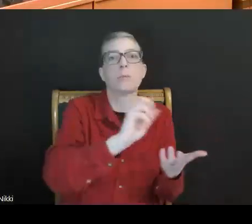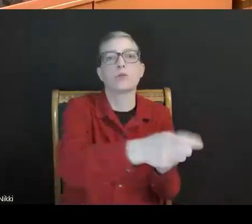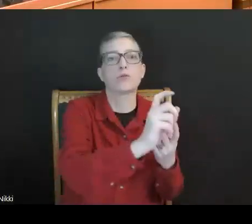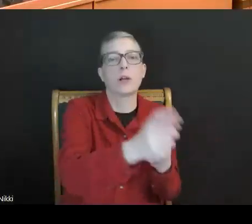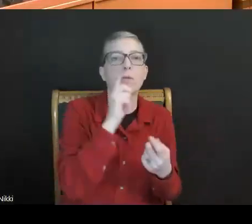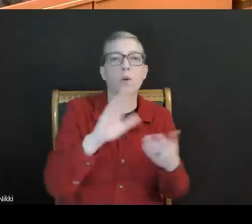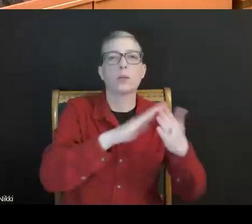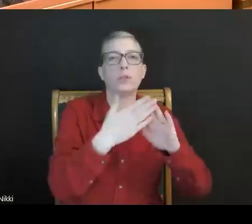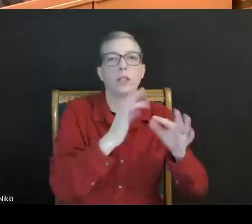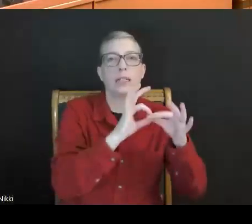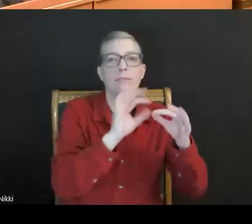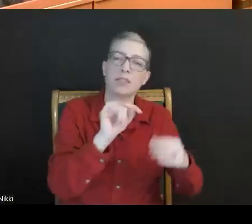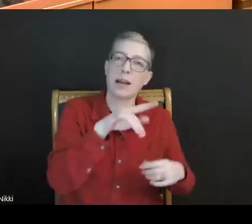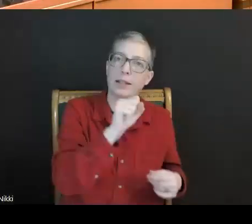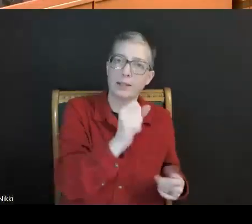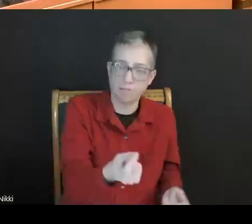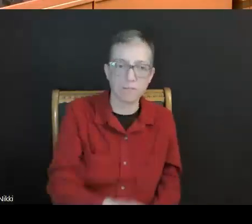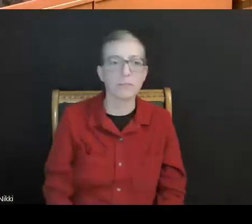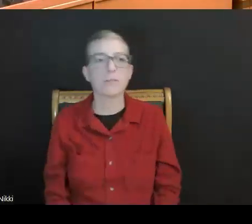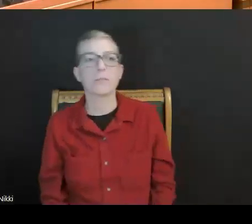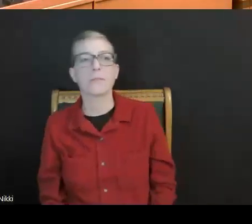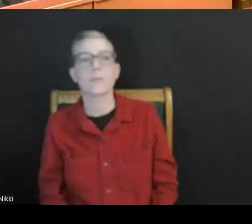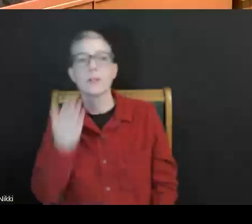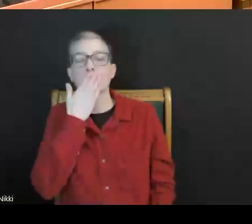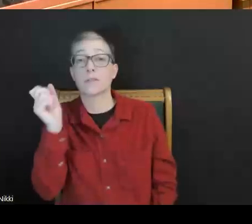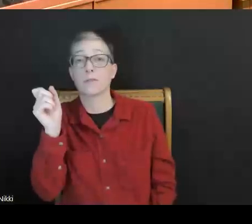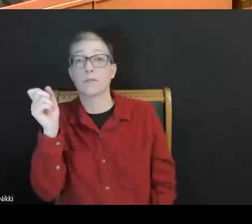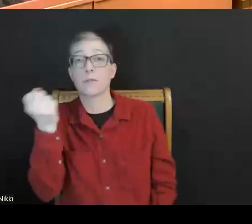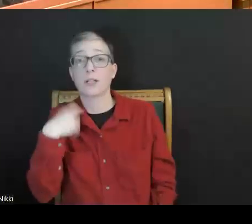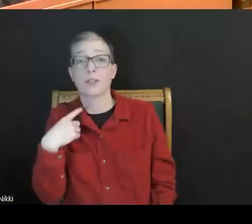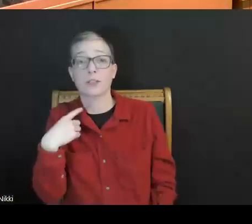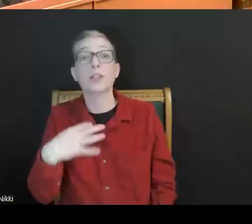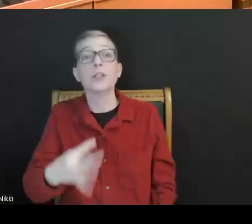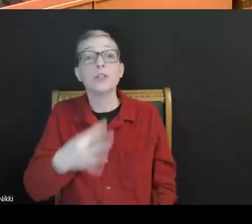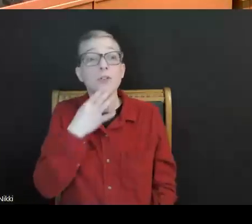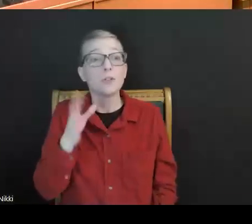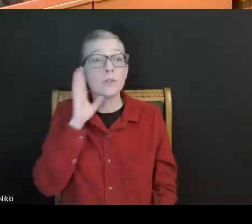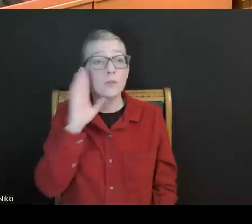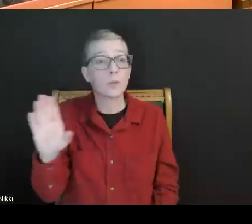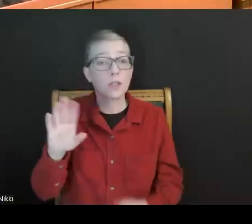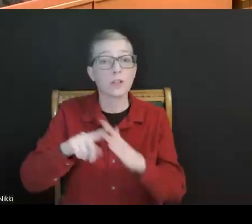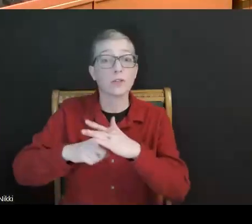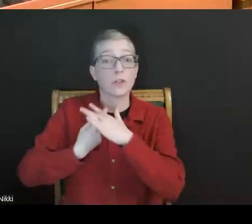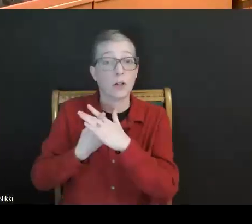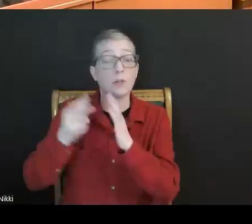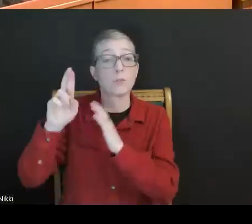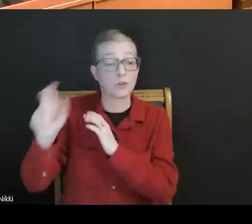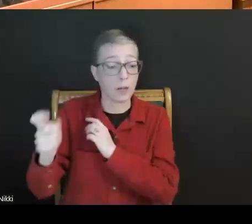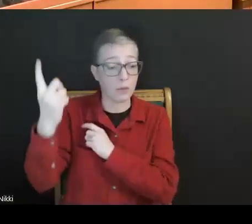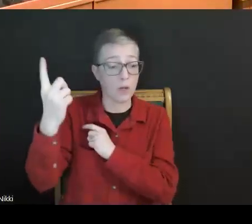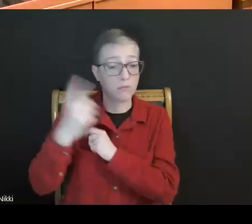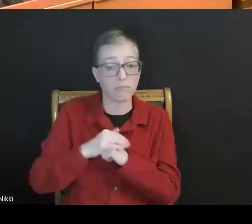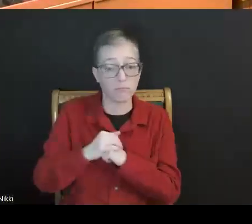That's a good question. We are about to start prescribing naltrexone. We have not had patients